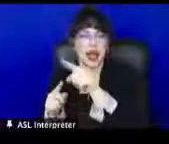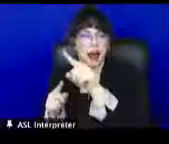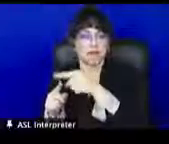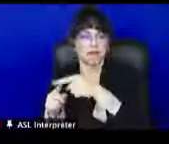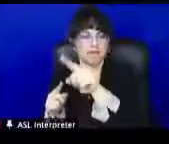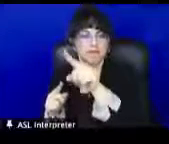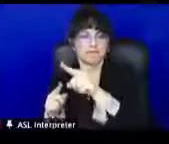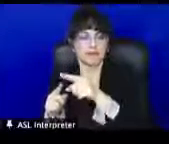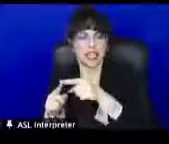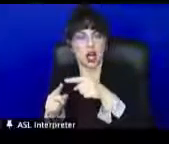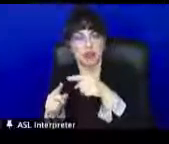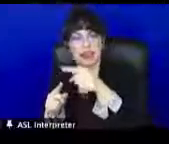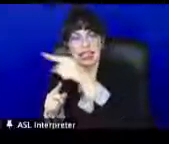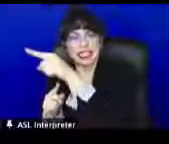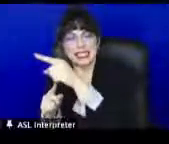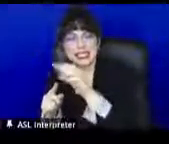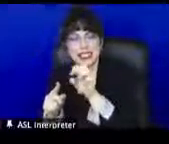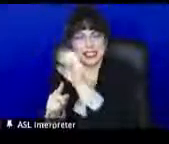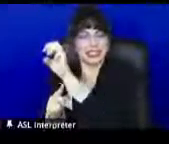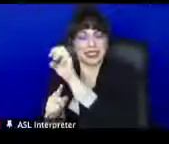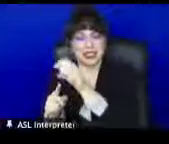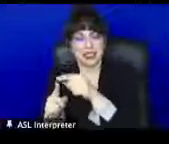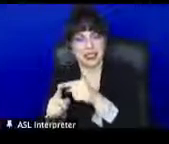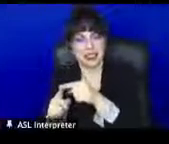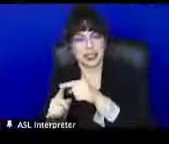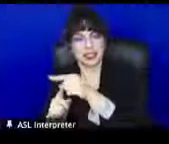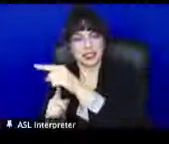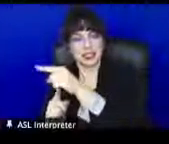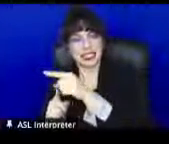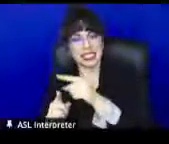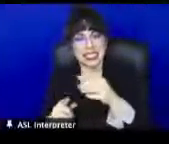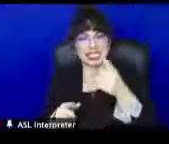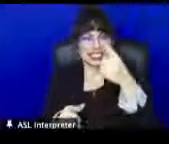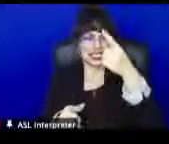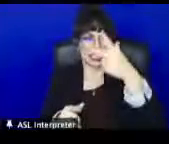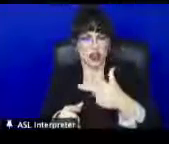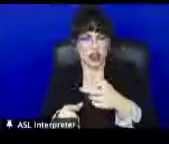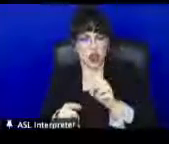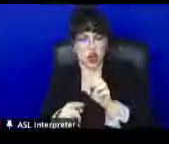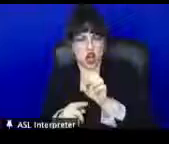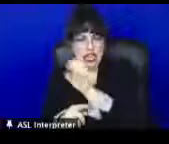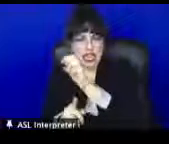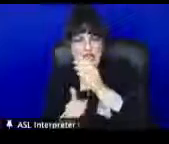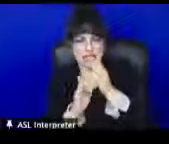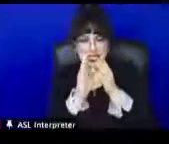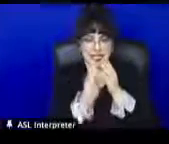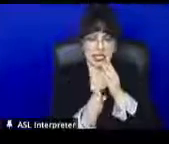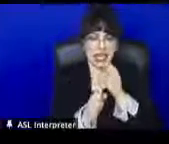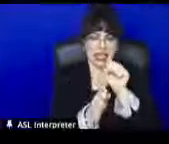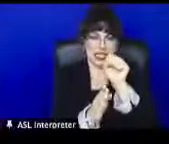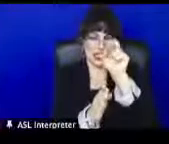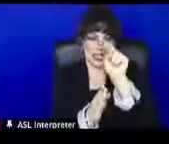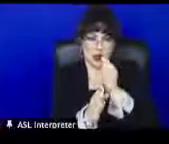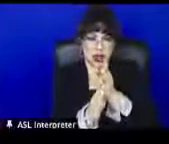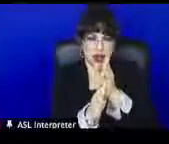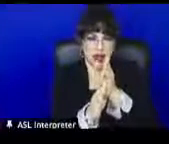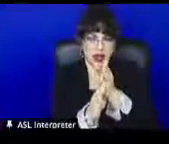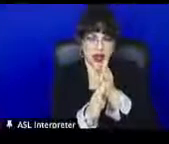into the east. So it's really about a third eastward to the Nevada